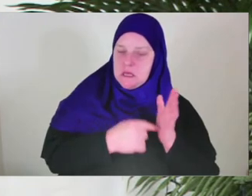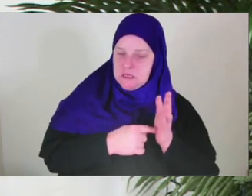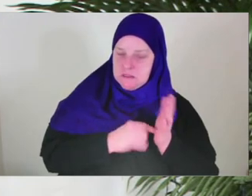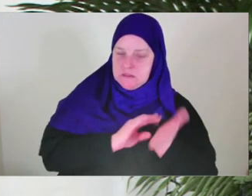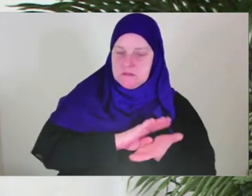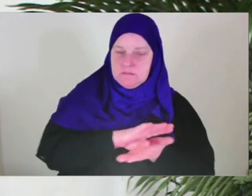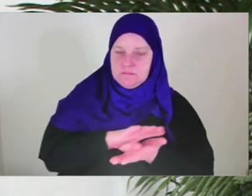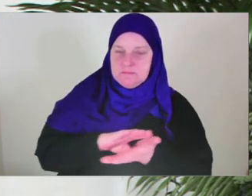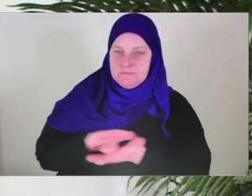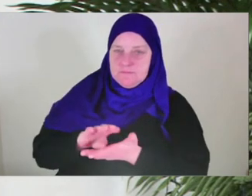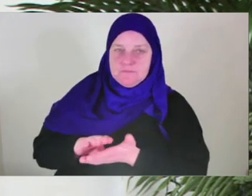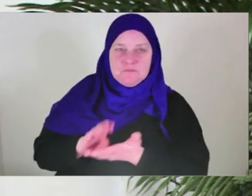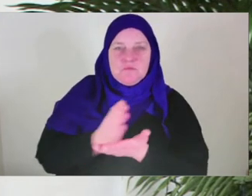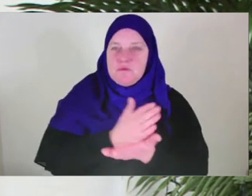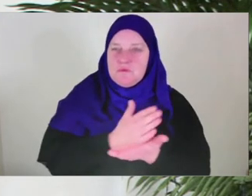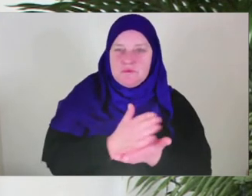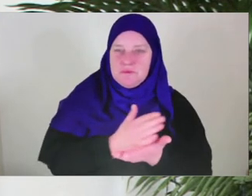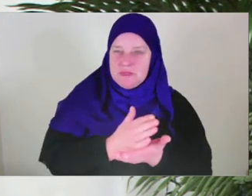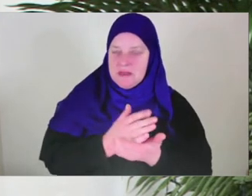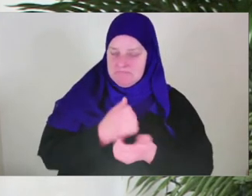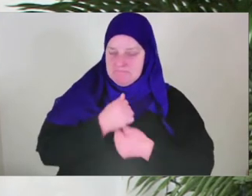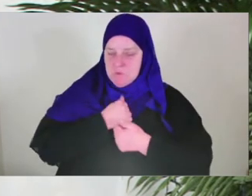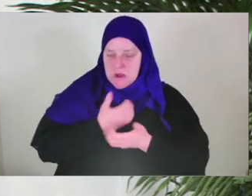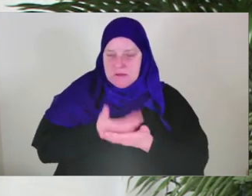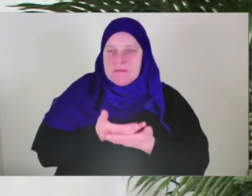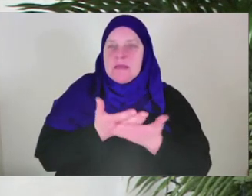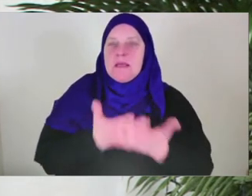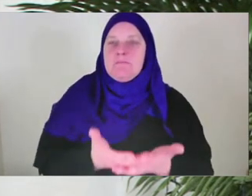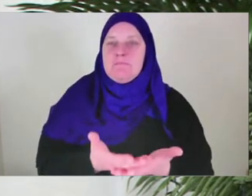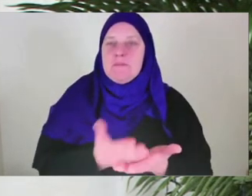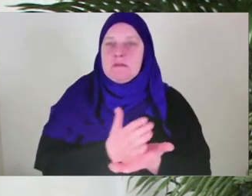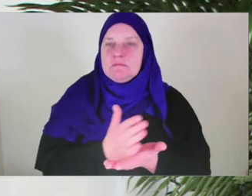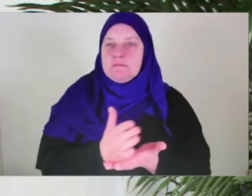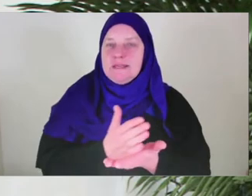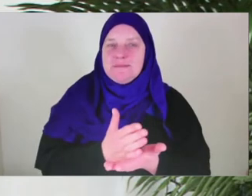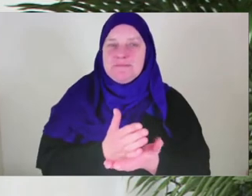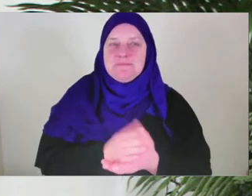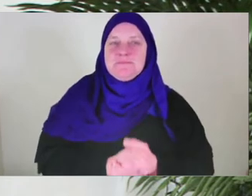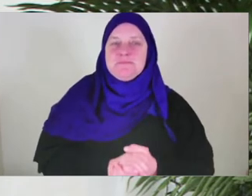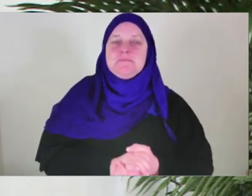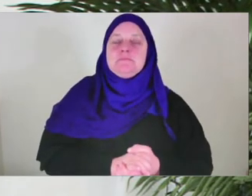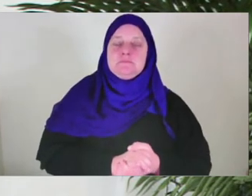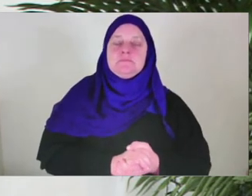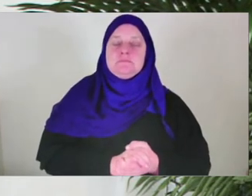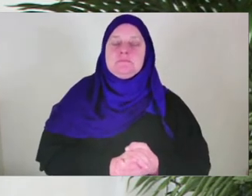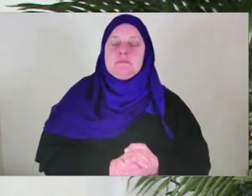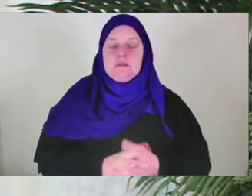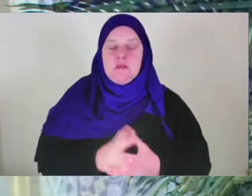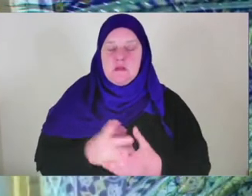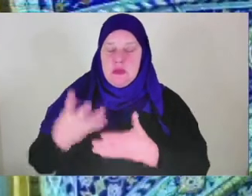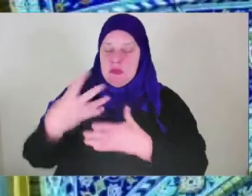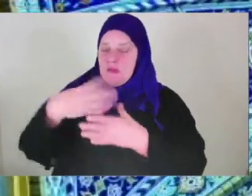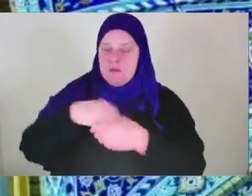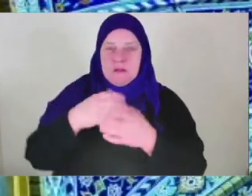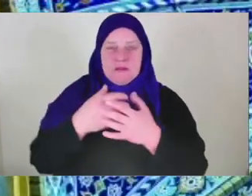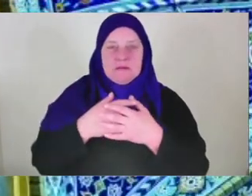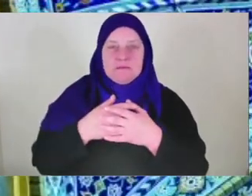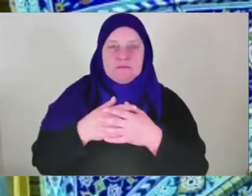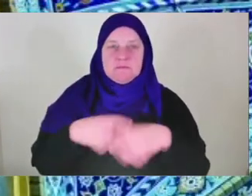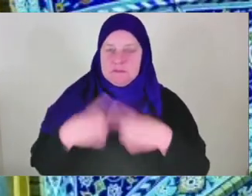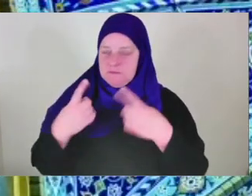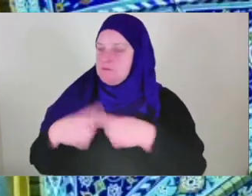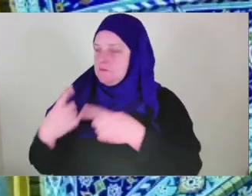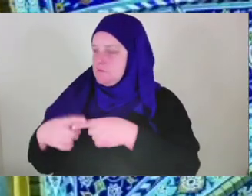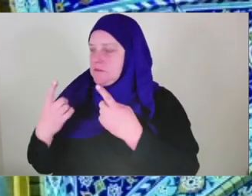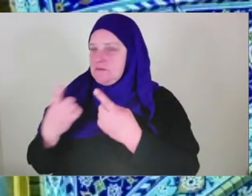refers to so many different aspects and types of zakat. Is that right? That's very correct.